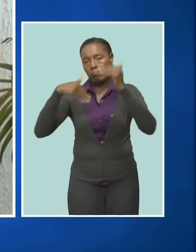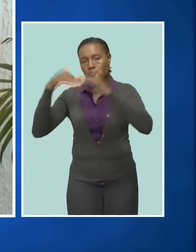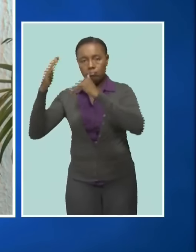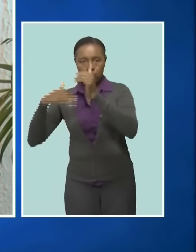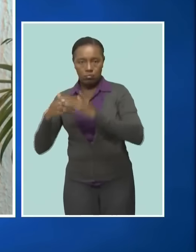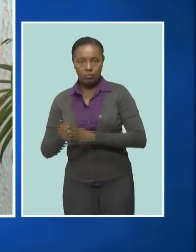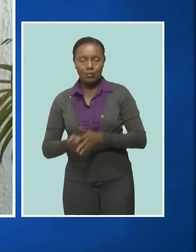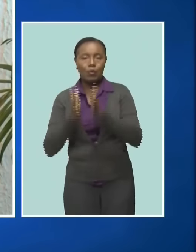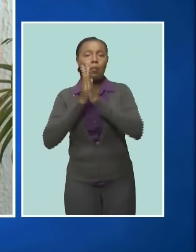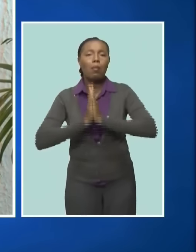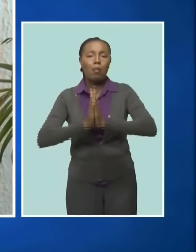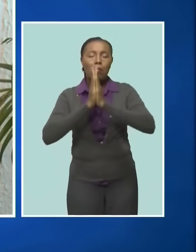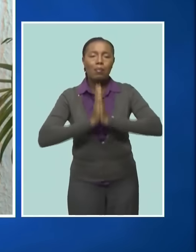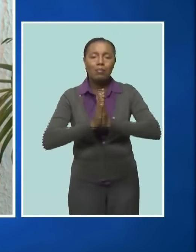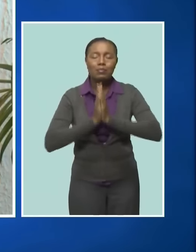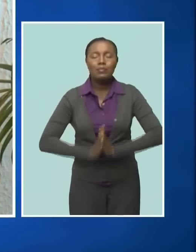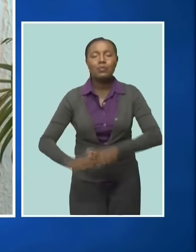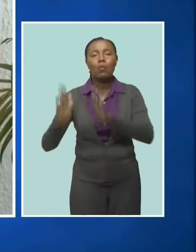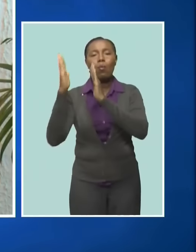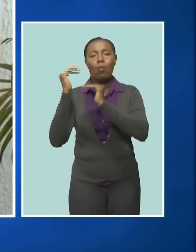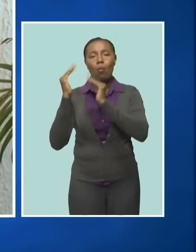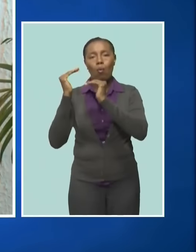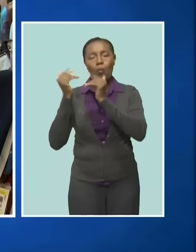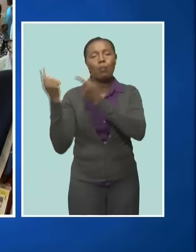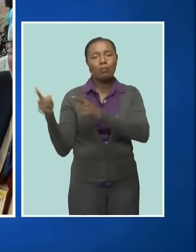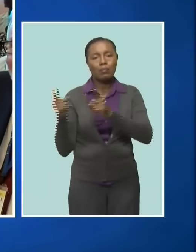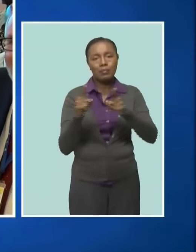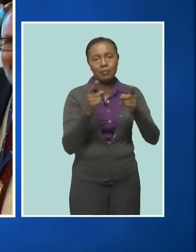for it, hoping for it,